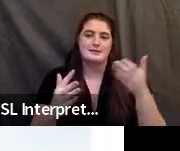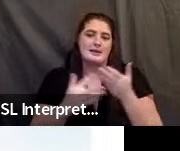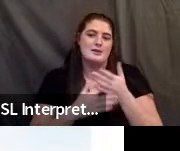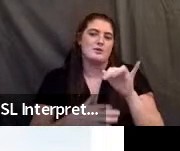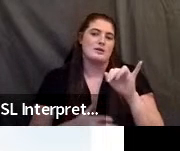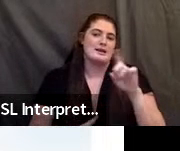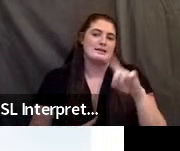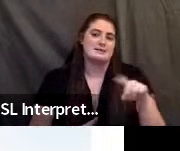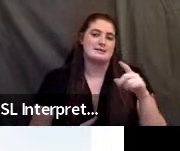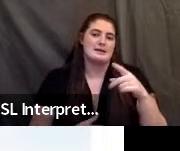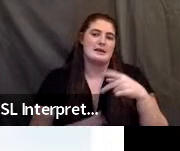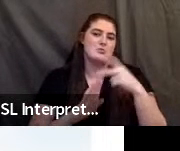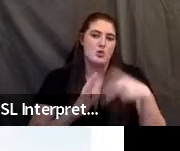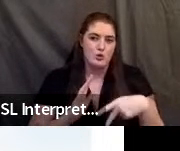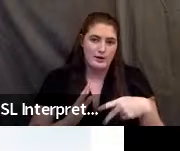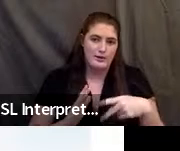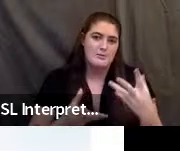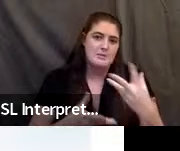be permitted.